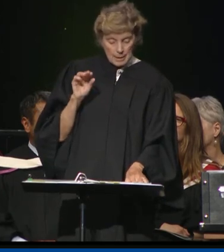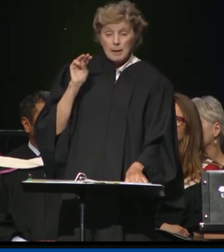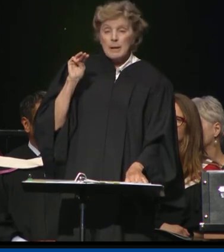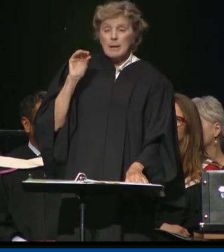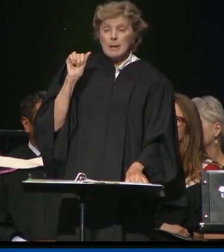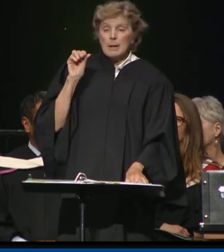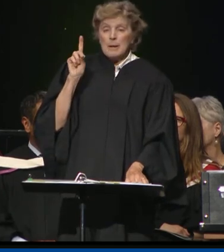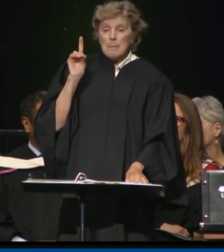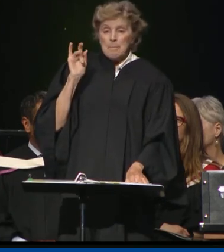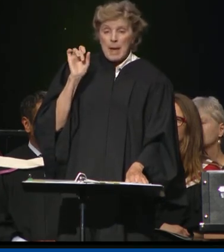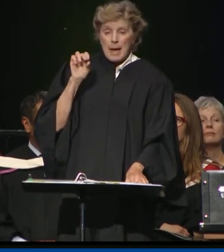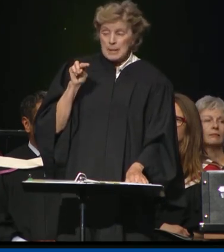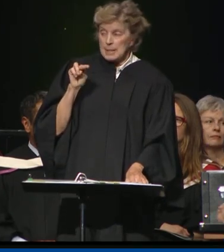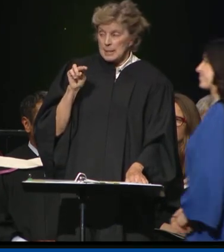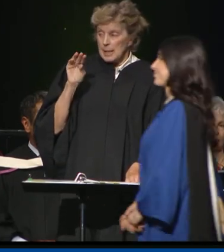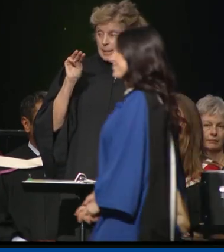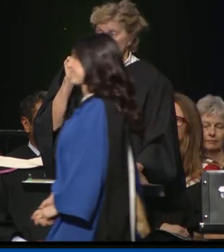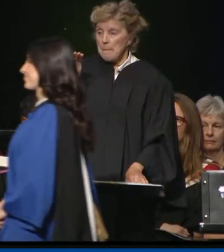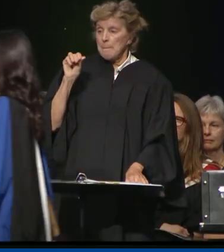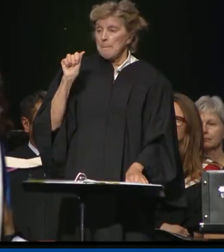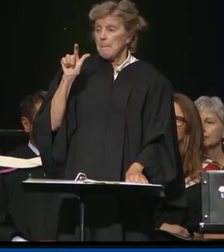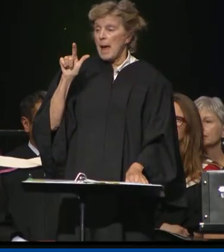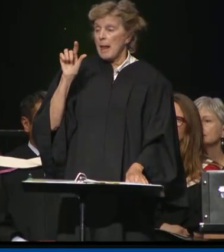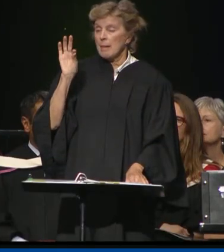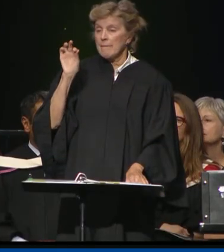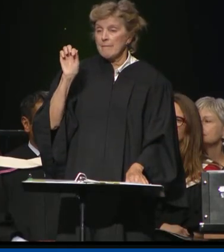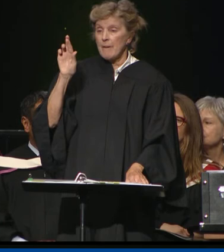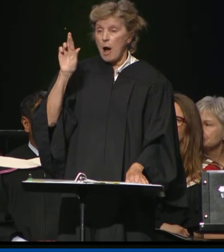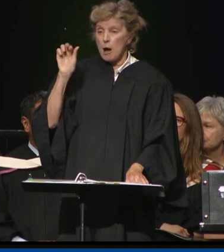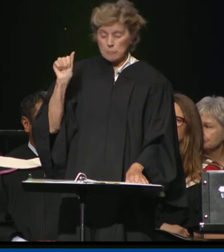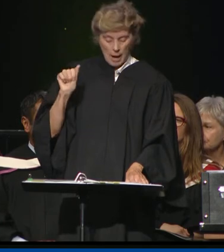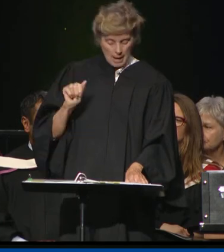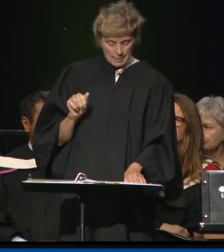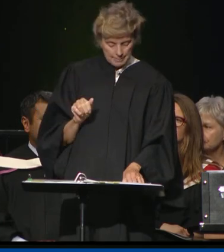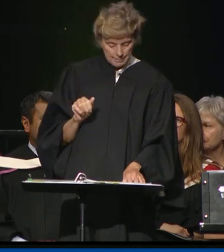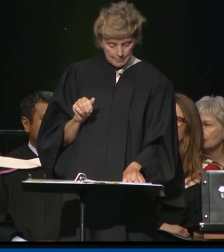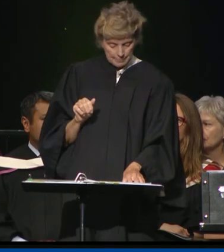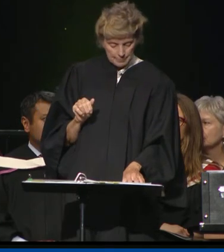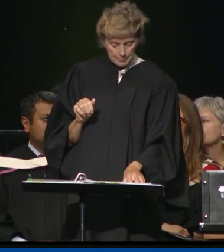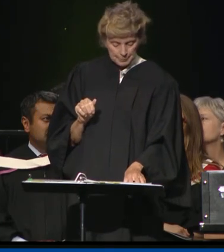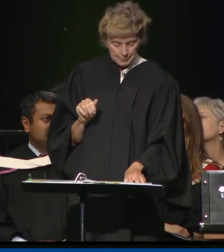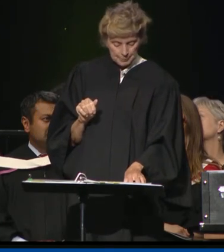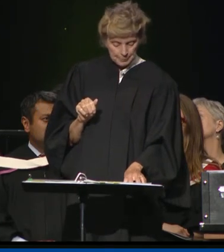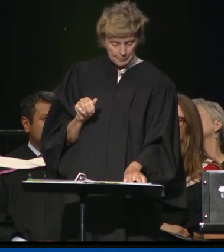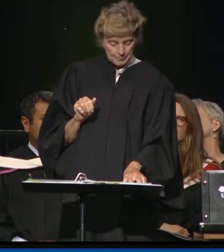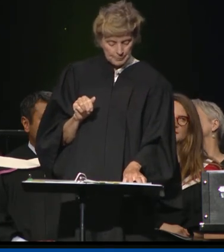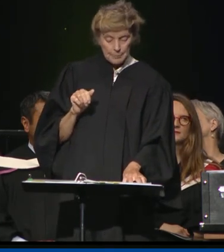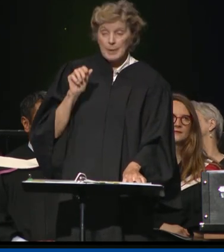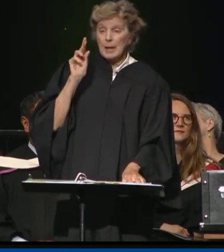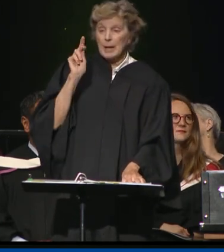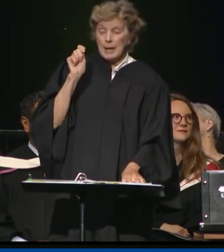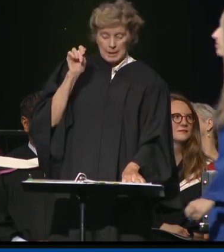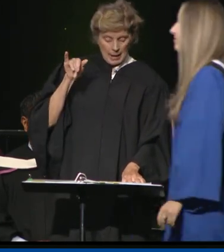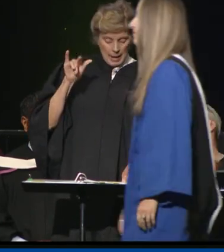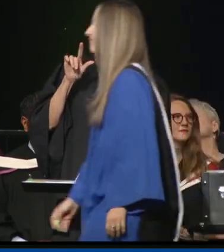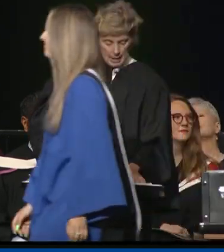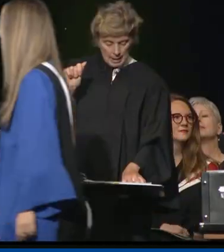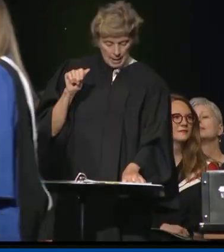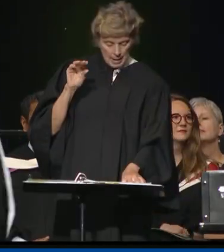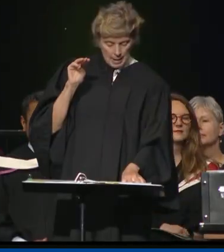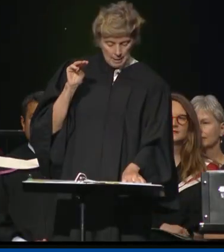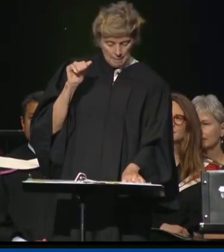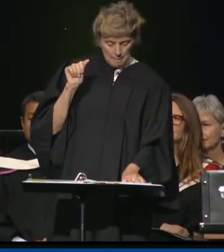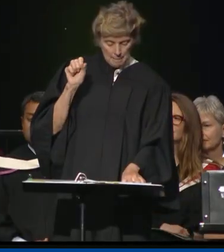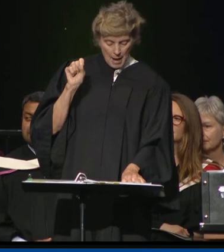Madison Malfara. Michaela Mastro di Casa.